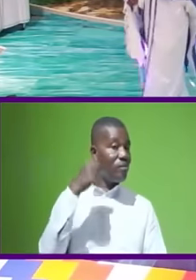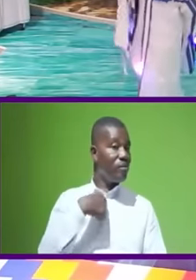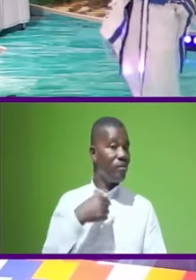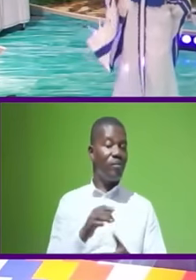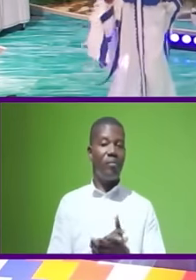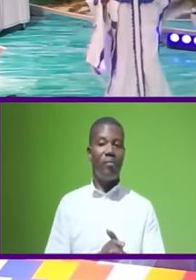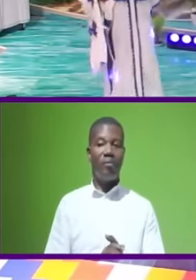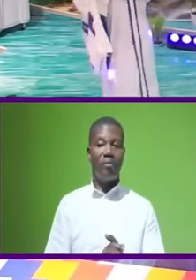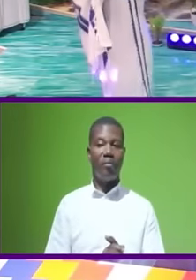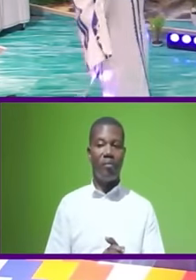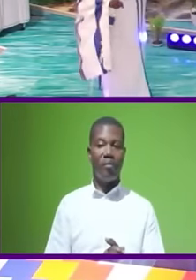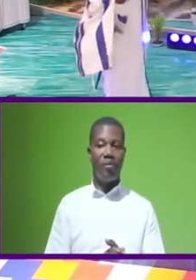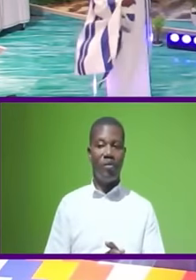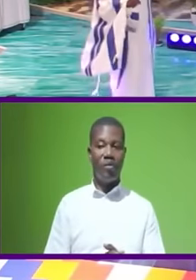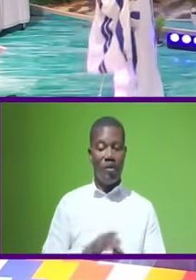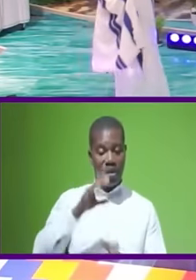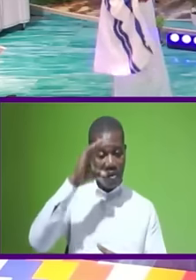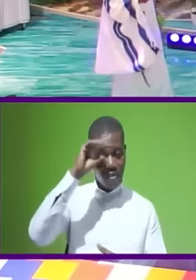are